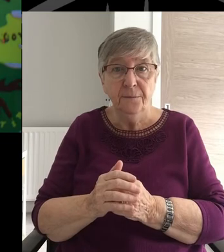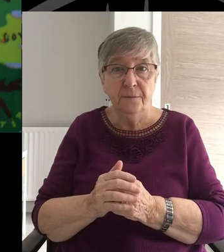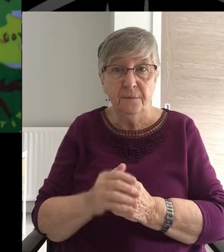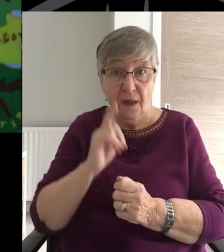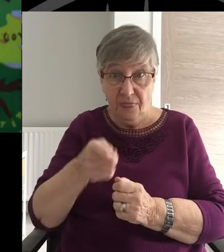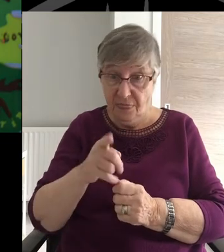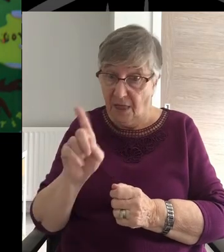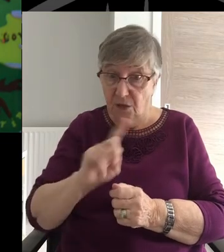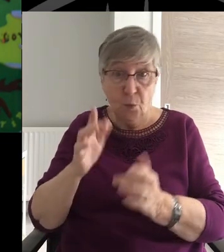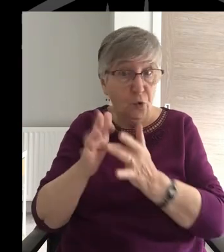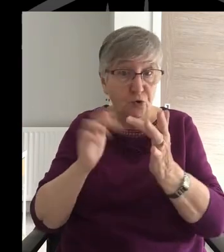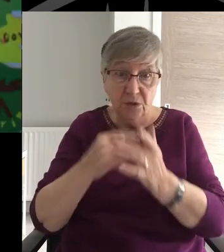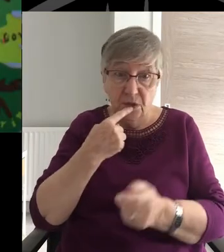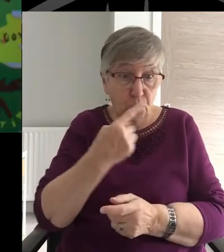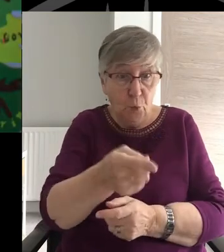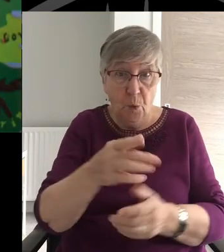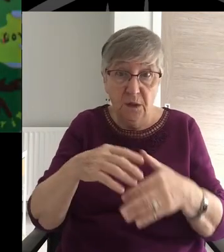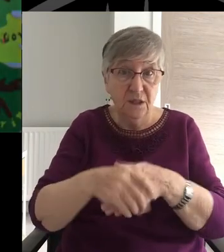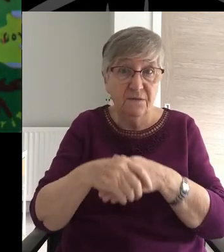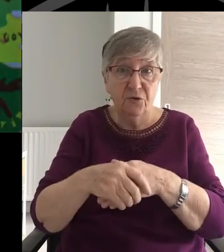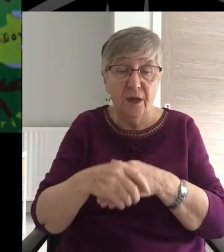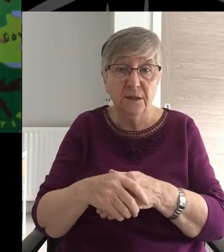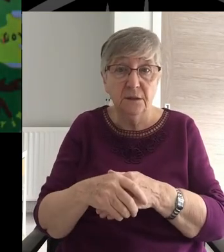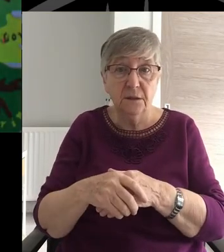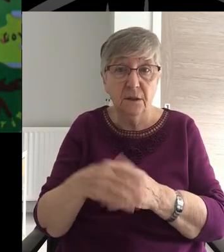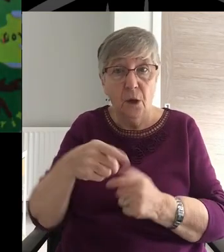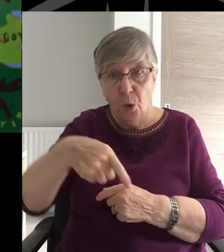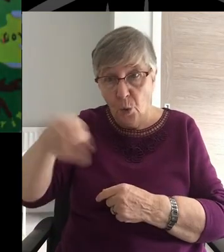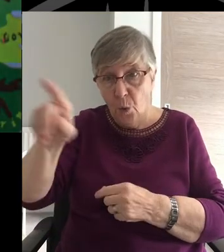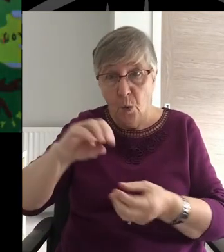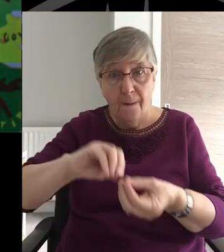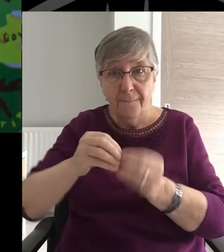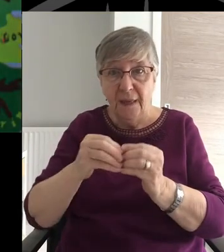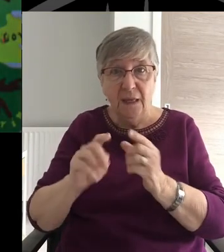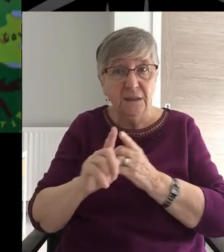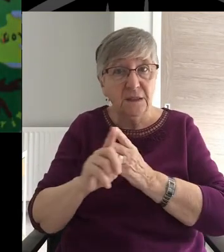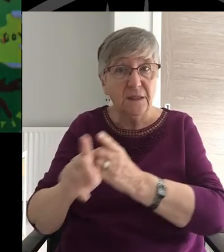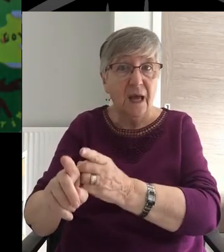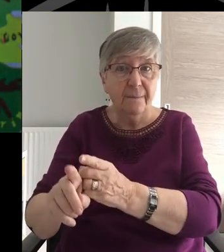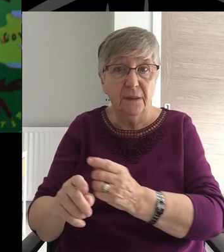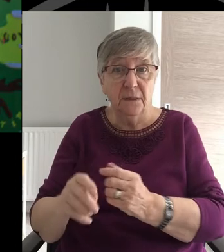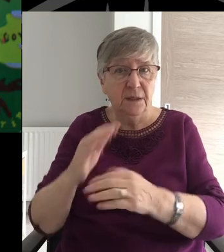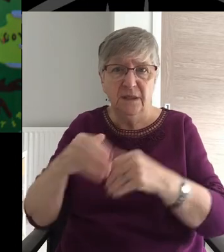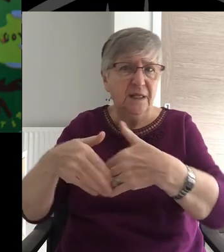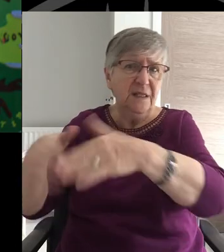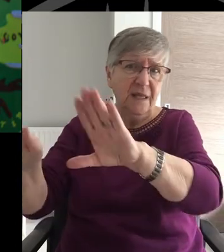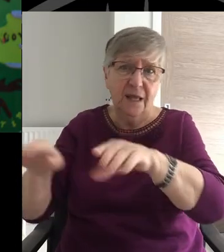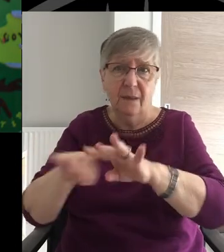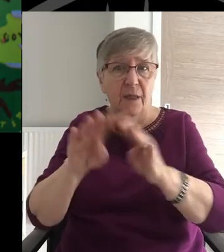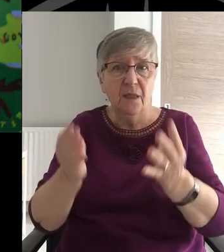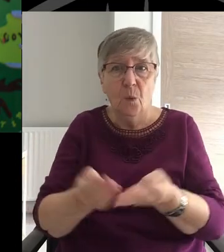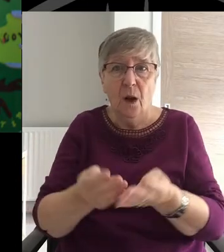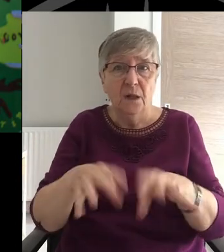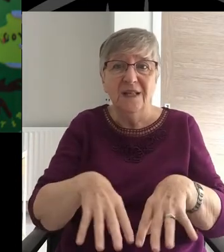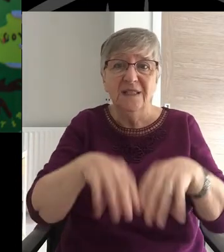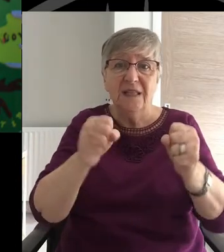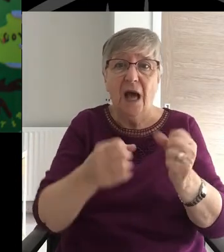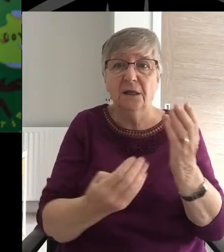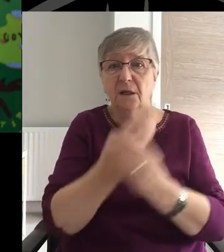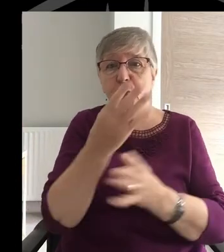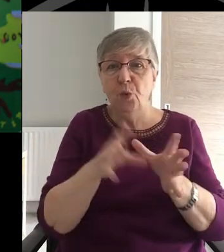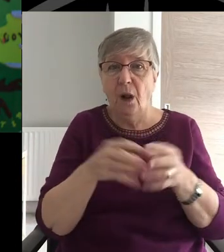That's what Jesus told his followers to do, wasn't it? He didn't send them in the world to start an institution.